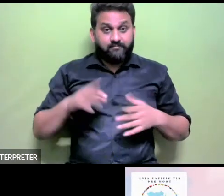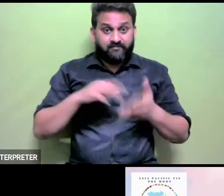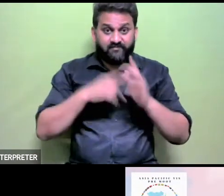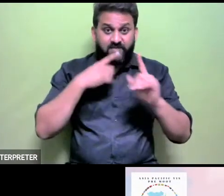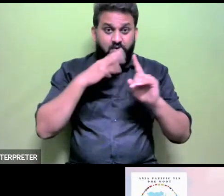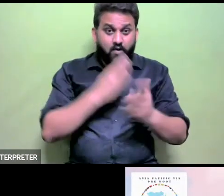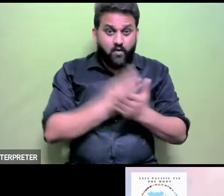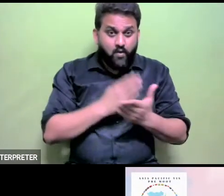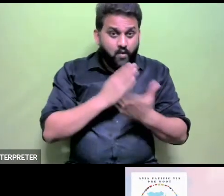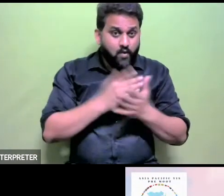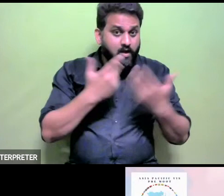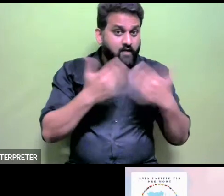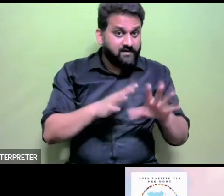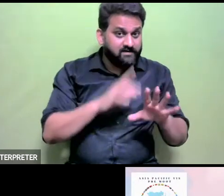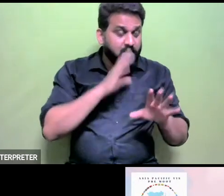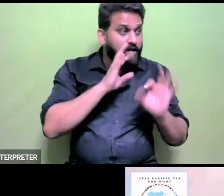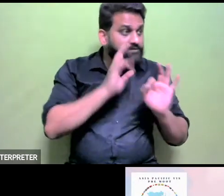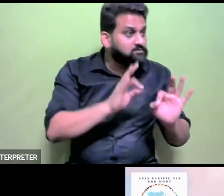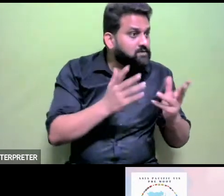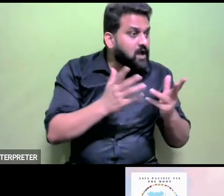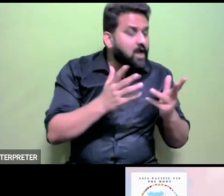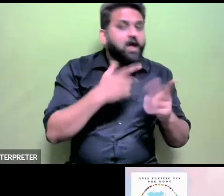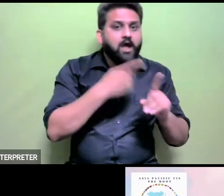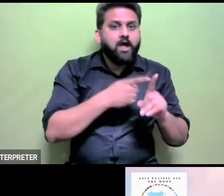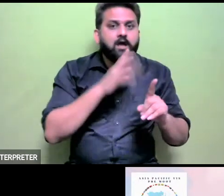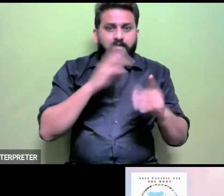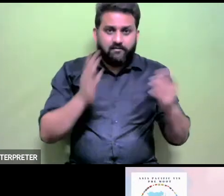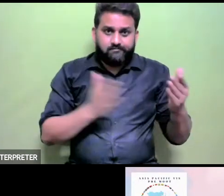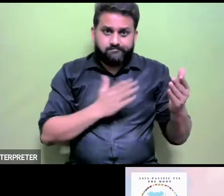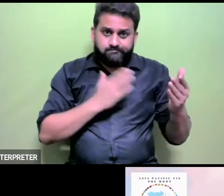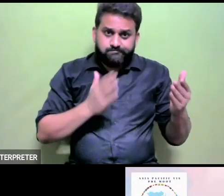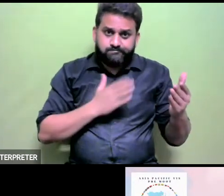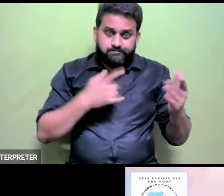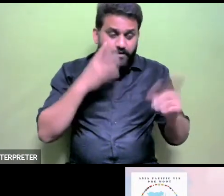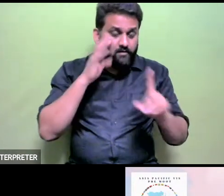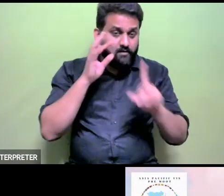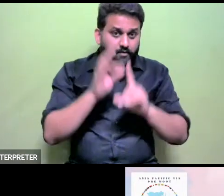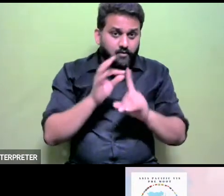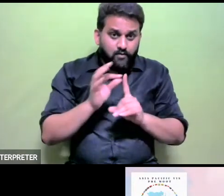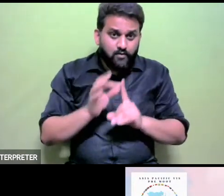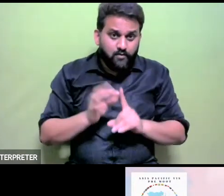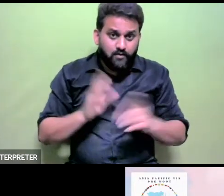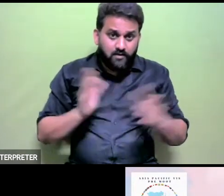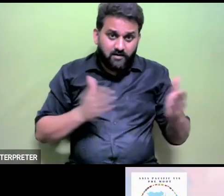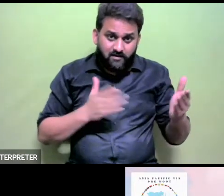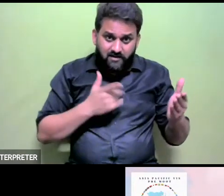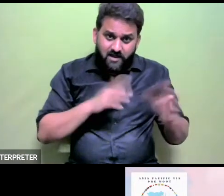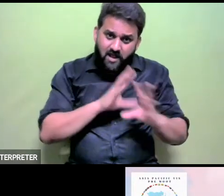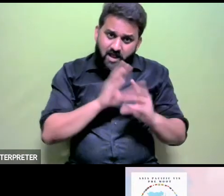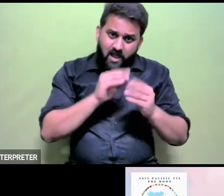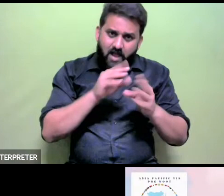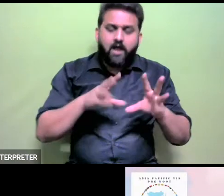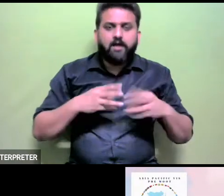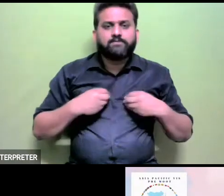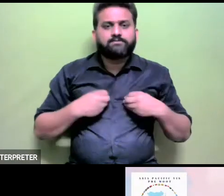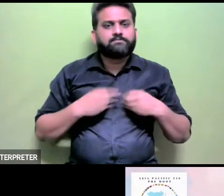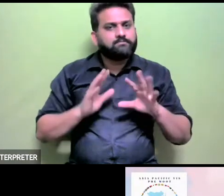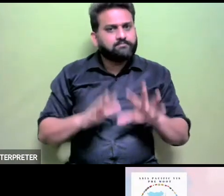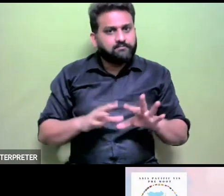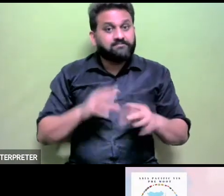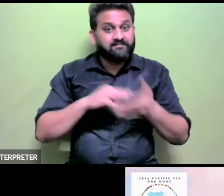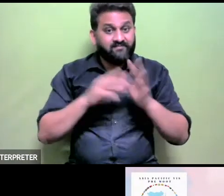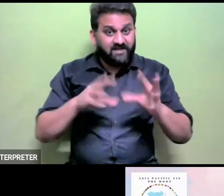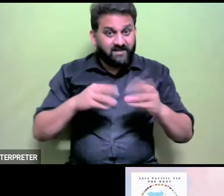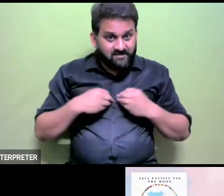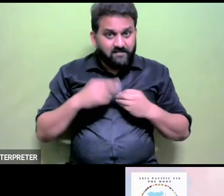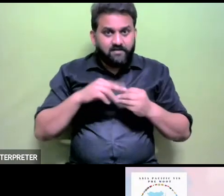are agreed facts, and every page, every evidence, and every exhibits given over there are accepted, and accepted by